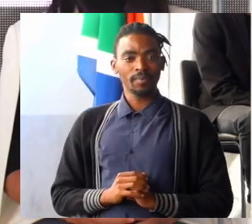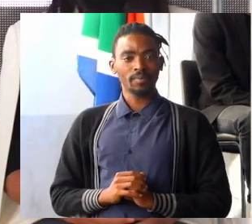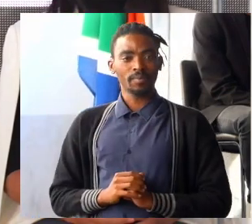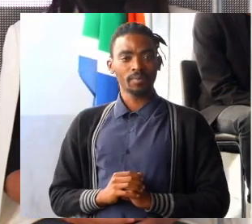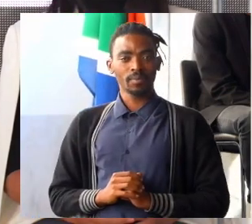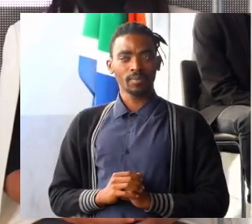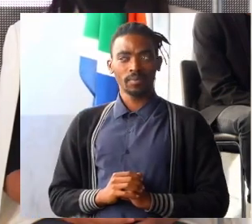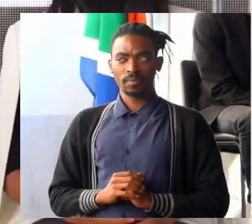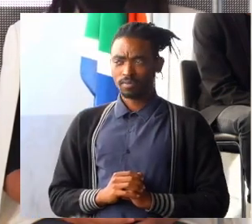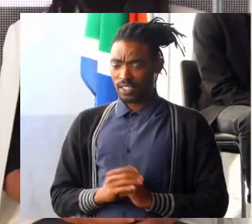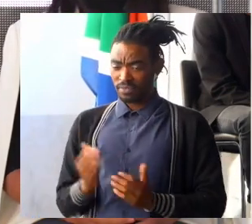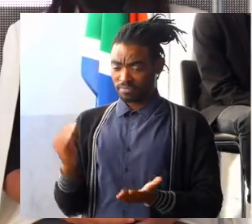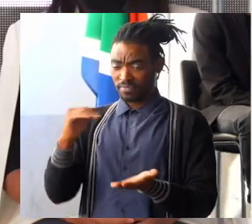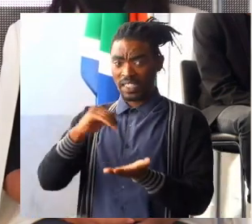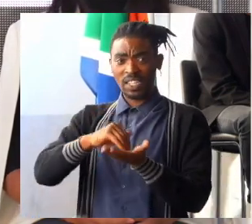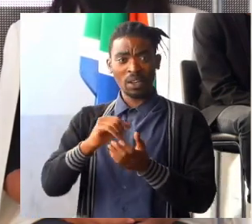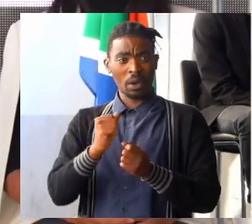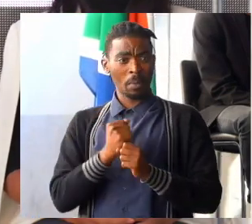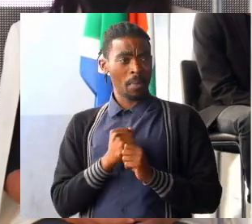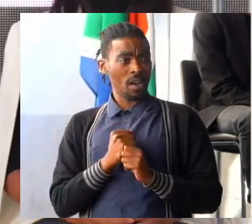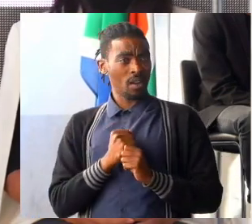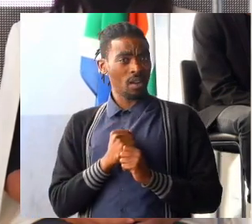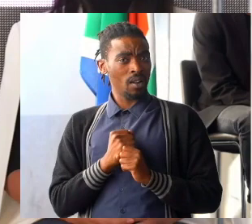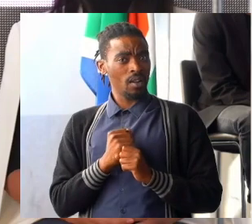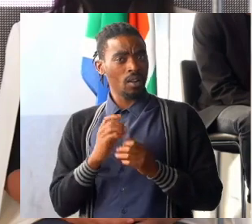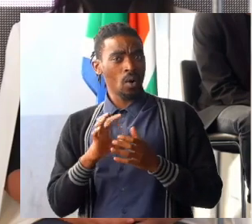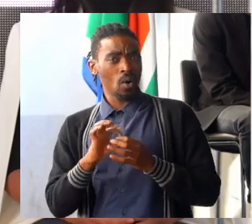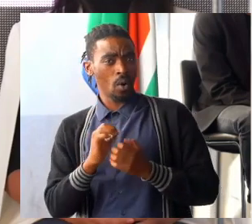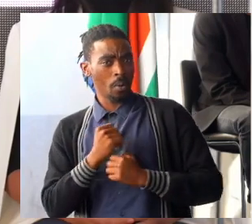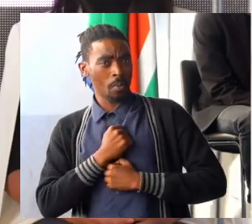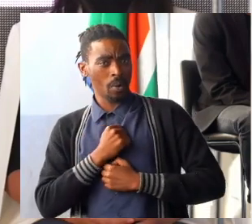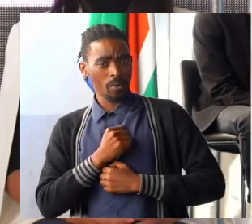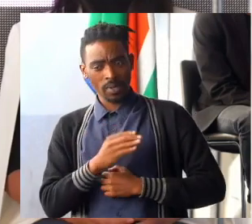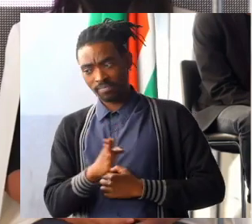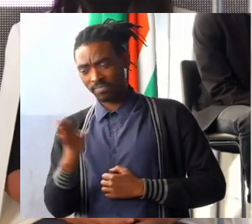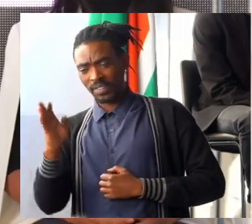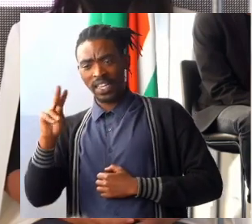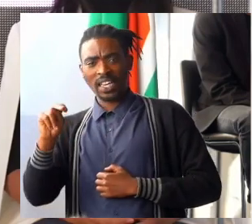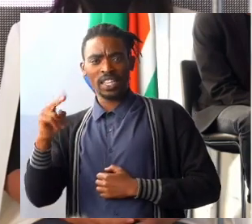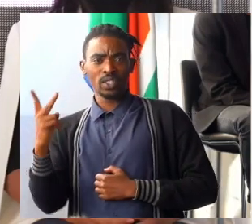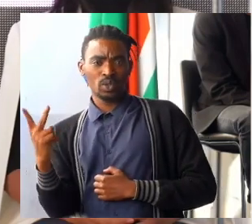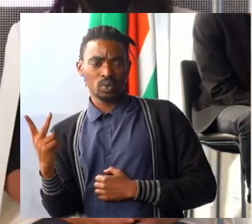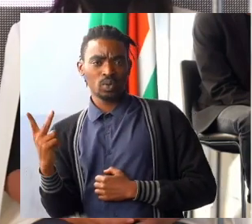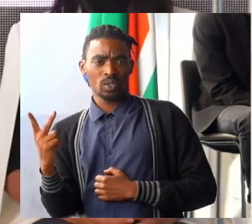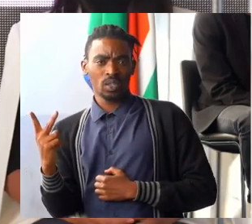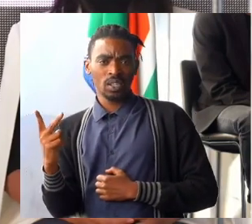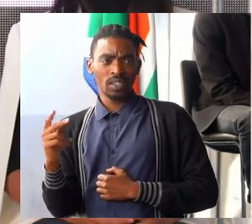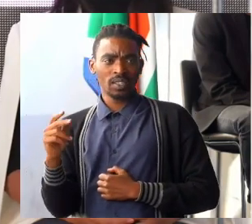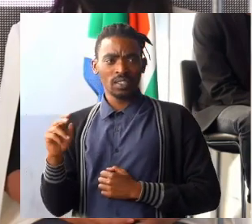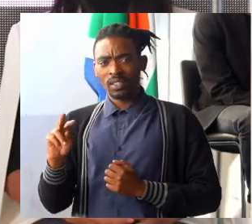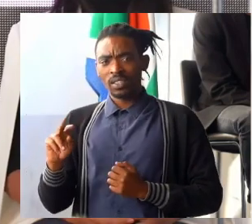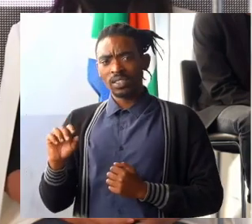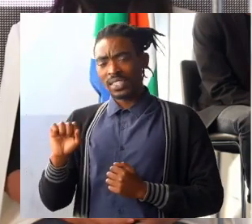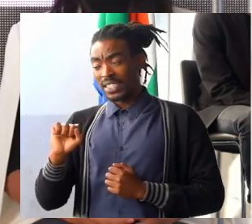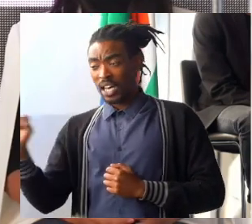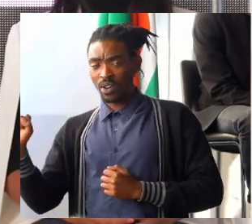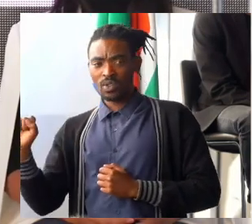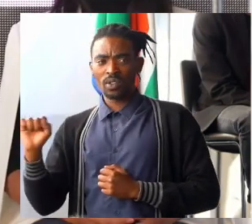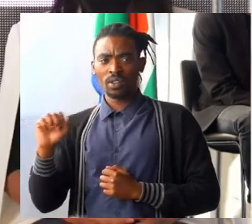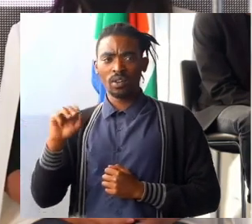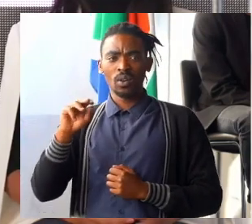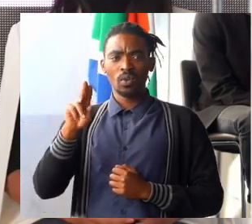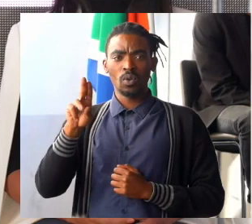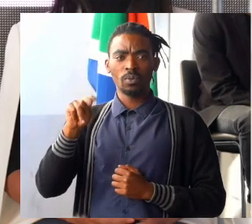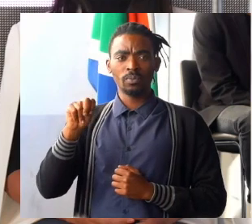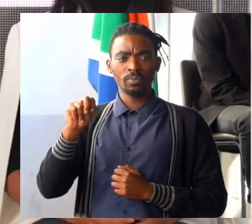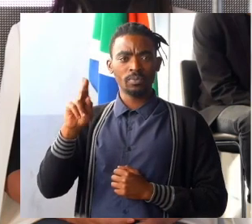So to get to my village, you take the Coffee Bay and Hole in the Wall off ramp off the N2, just south of Mthatha. Anyone who